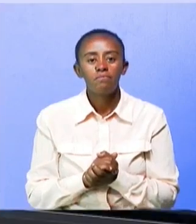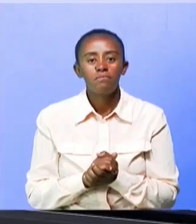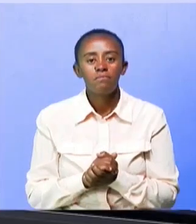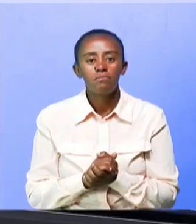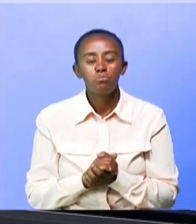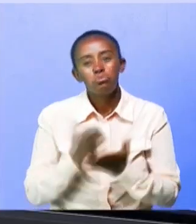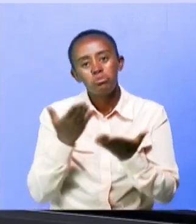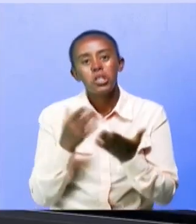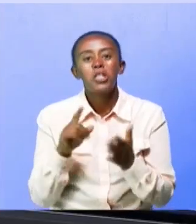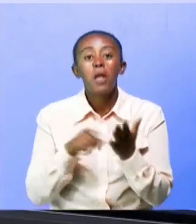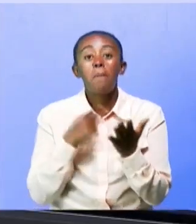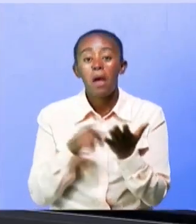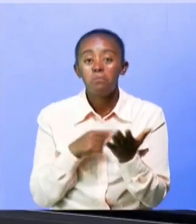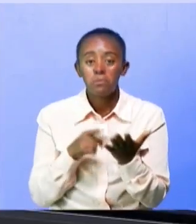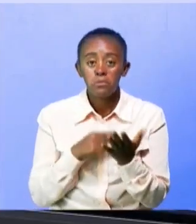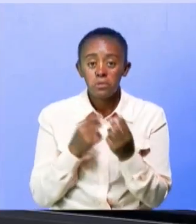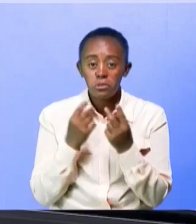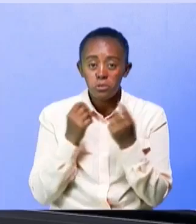Sometimes,